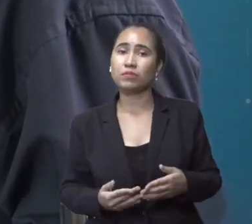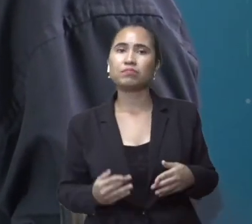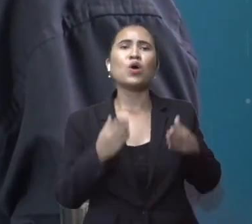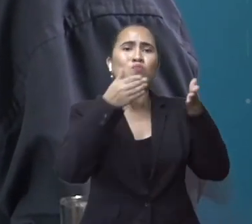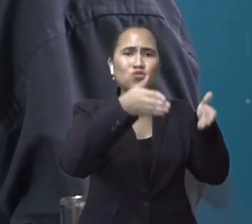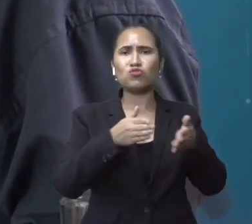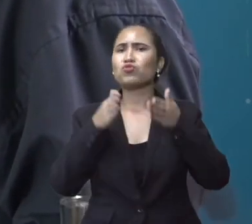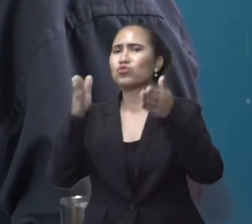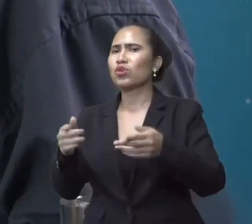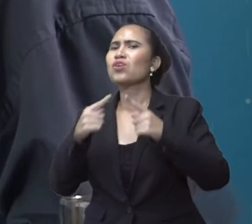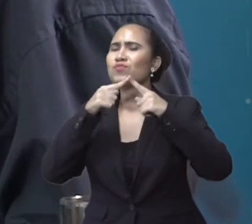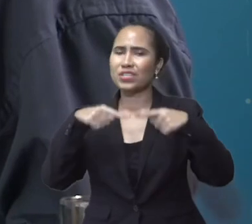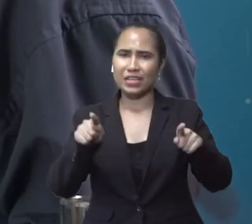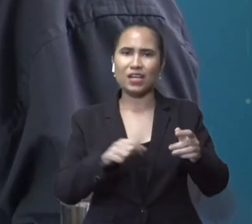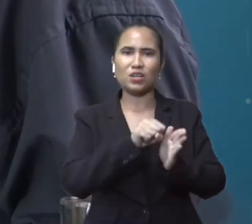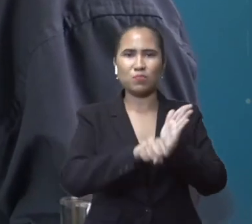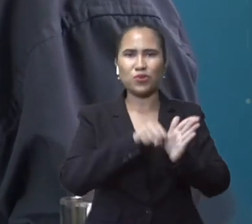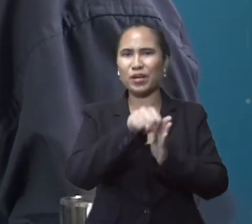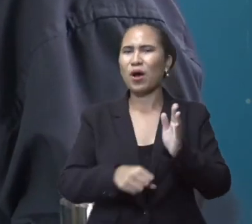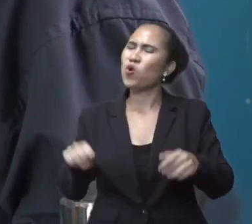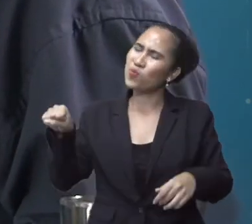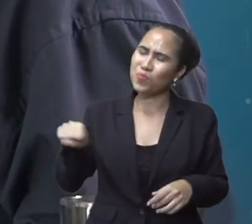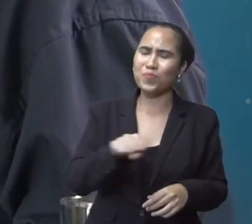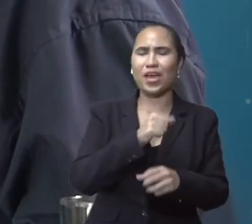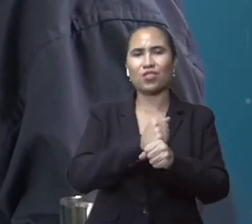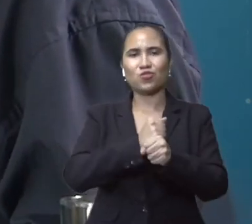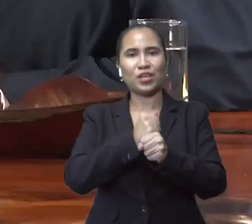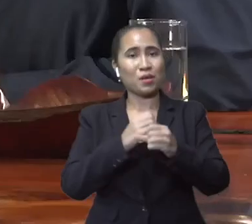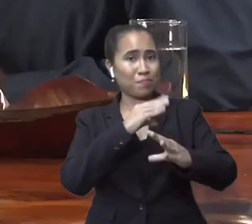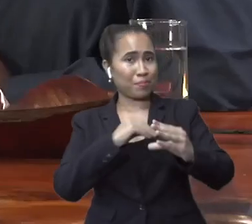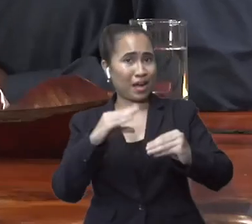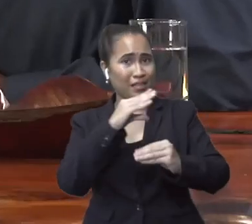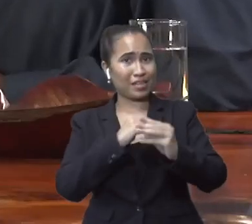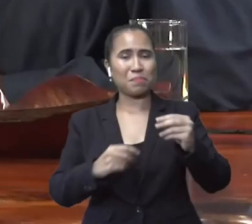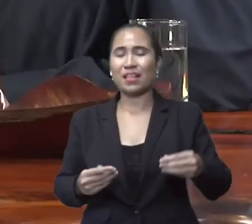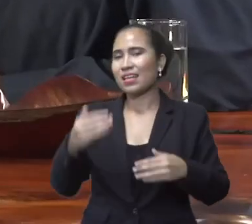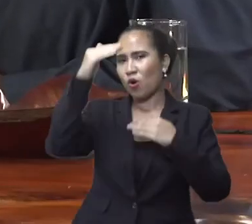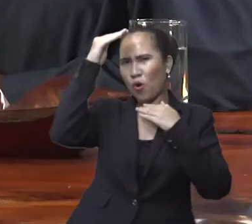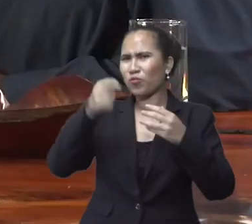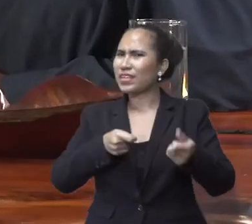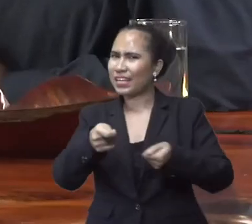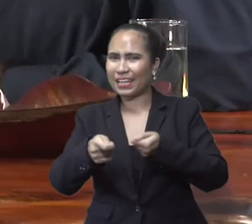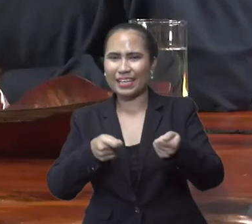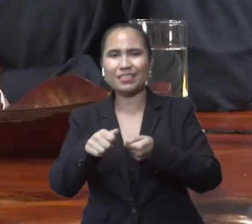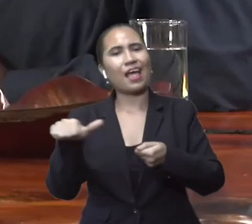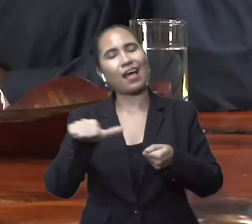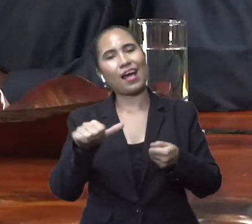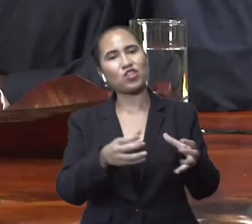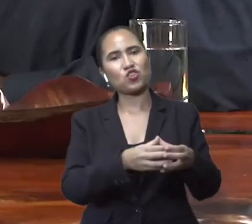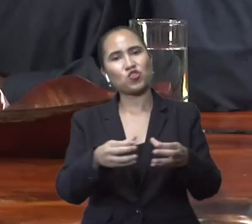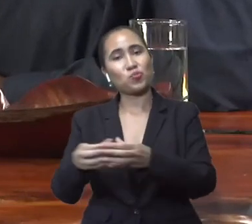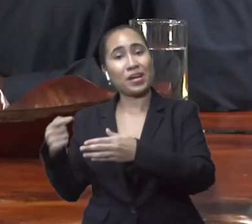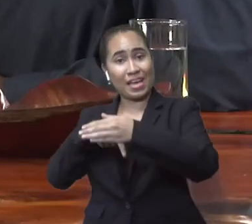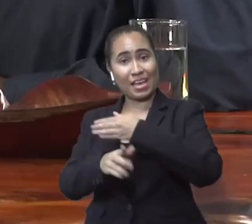run by UN agencies, but also engaging in discussions, bilateral discussions with senior government officials and other partners that we work